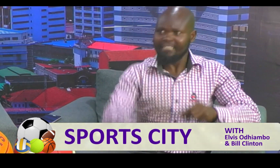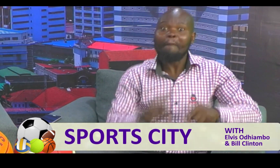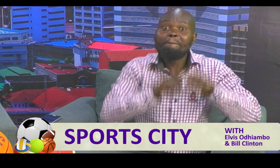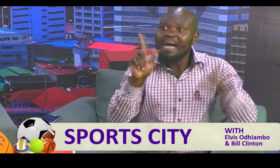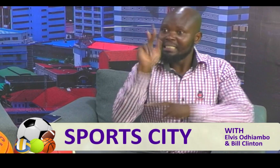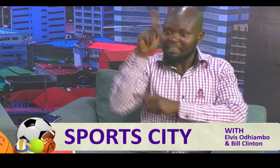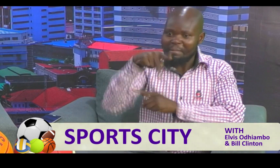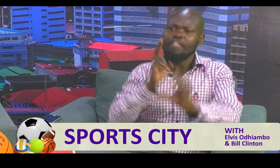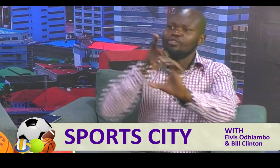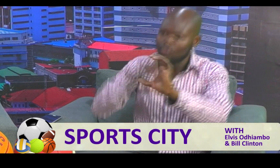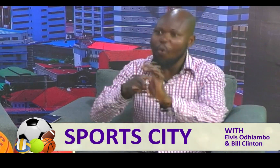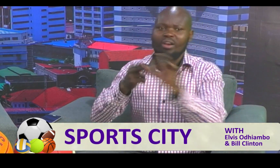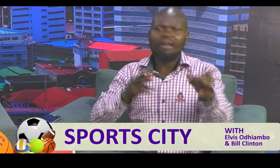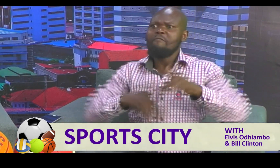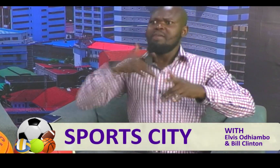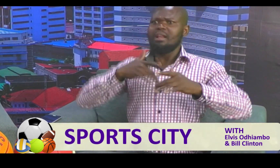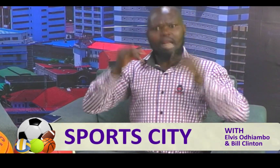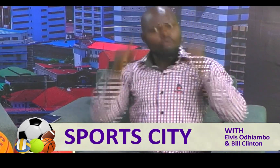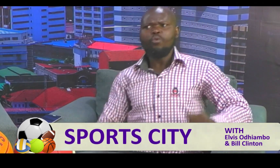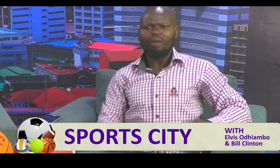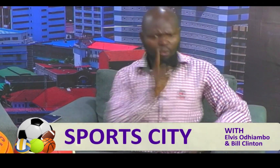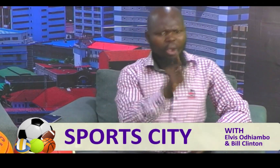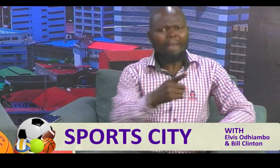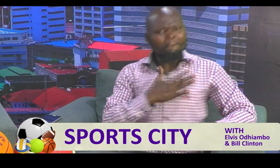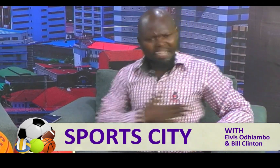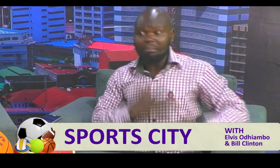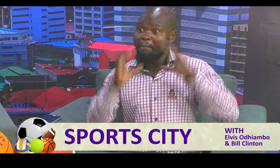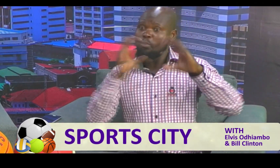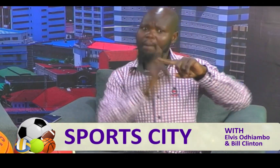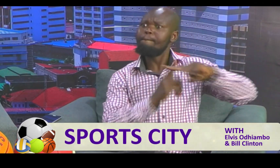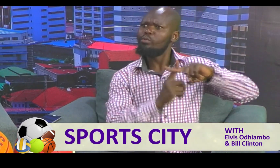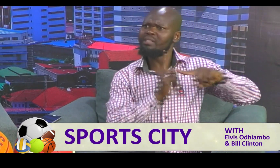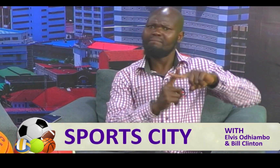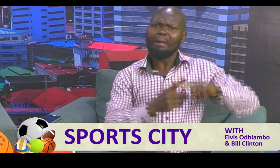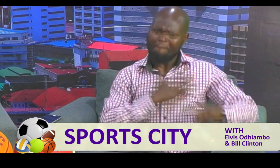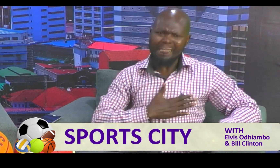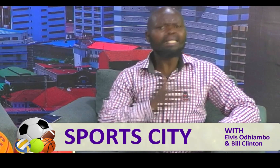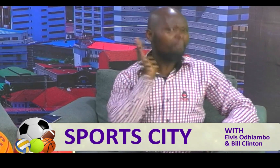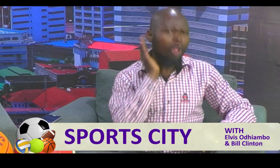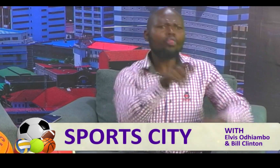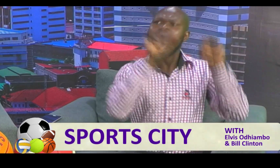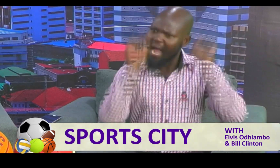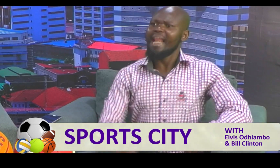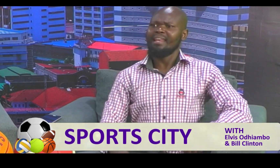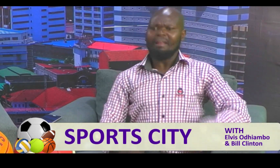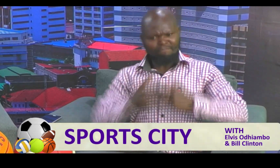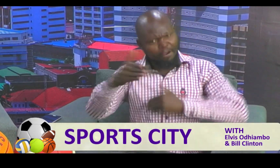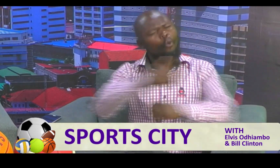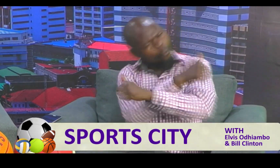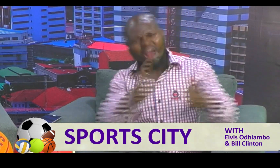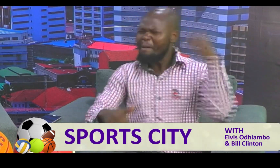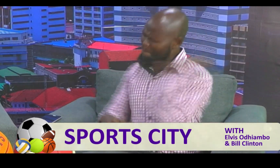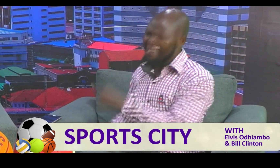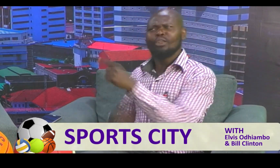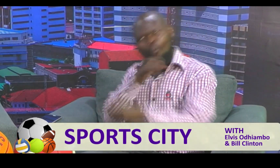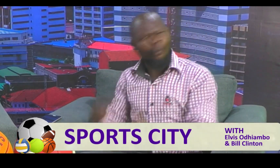confidence to do anything. Right. Because they just joined the KPL. So this really motivates them, and it's a positive on